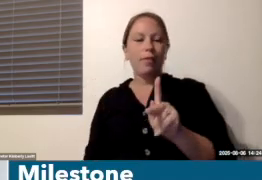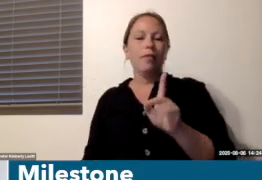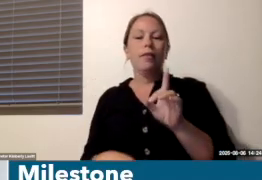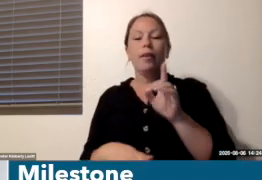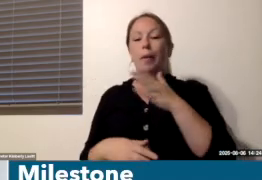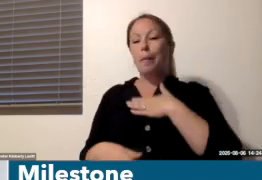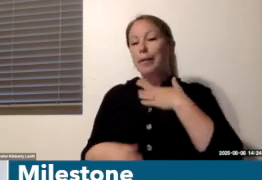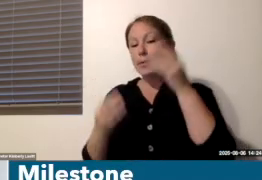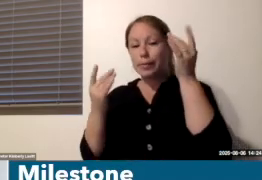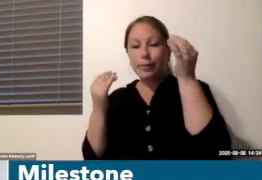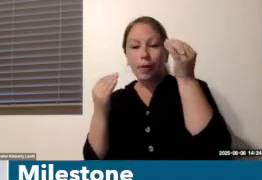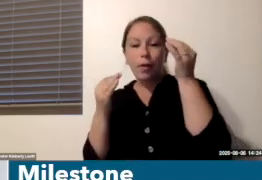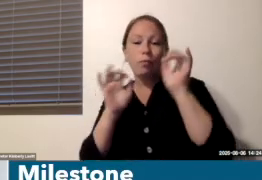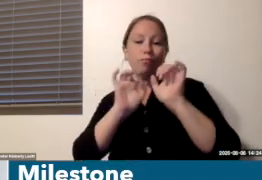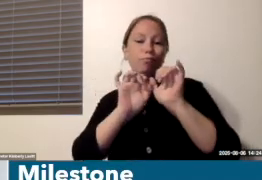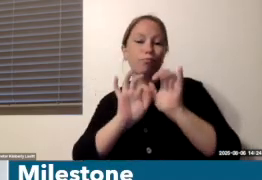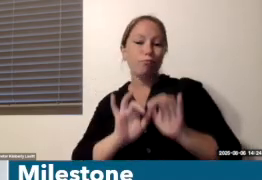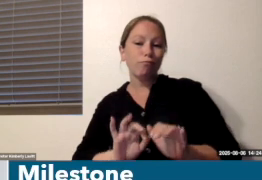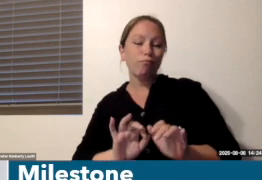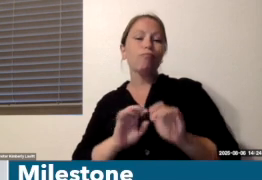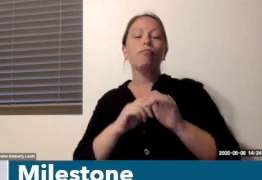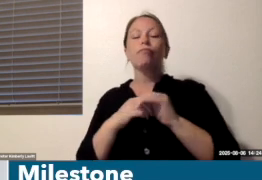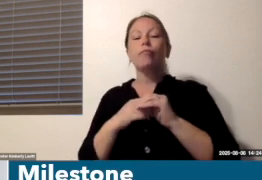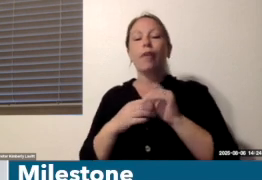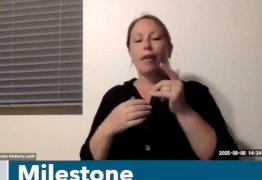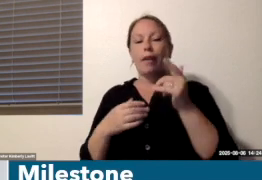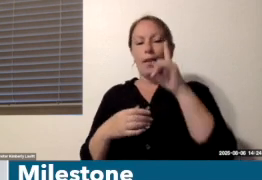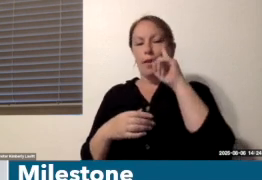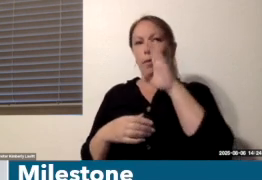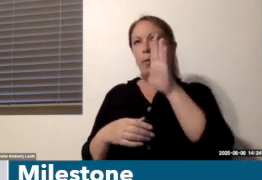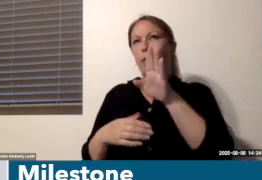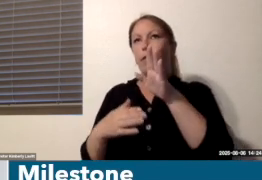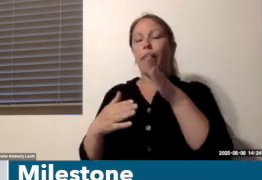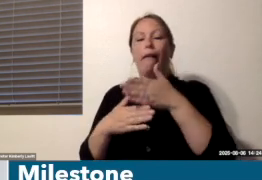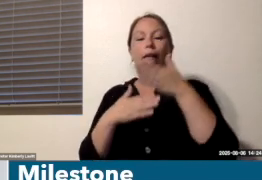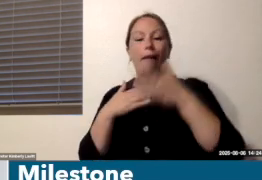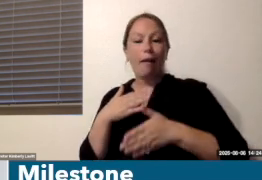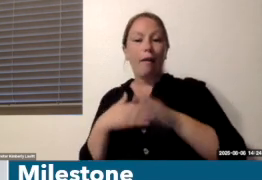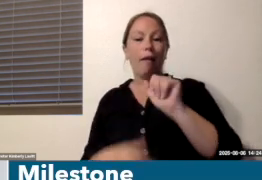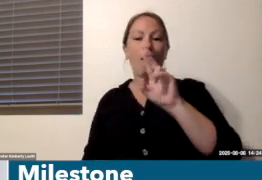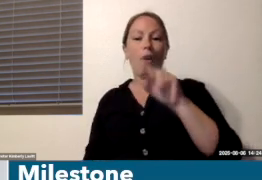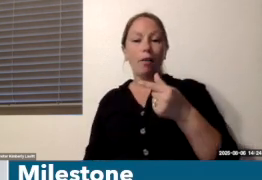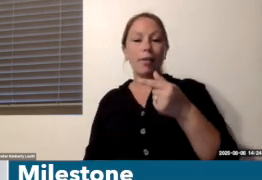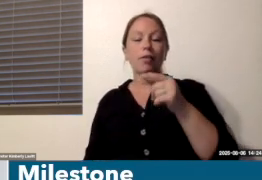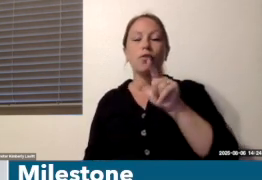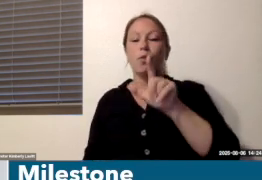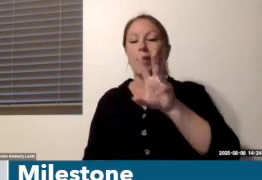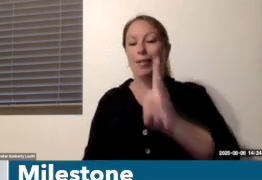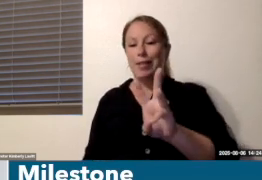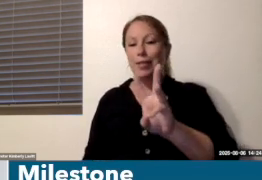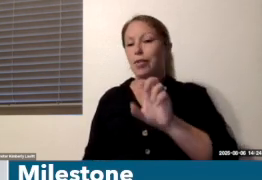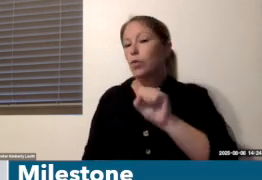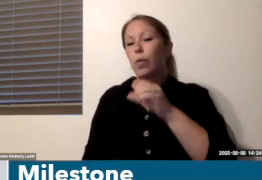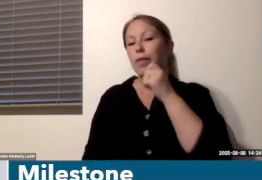Please think about filling that out. I believe we're going to close it on August 26th. So it's not